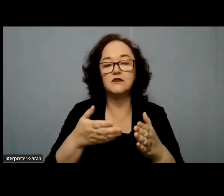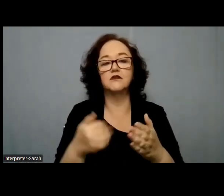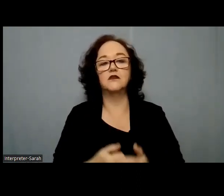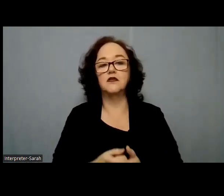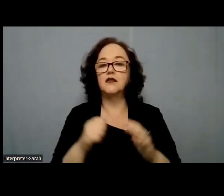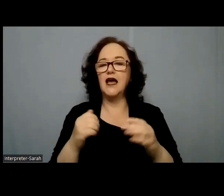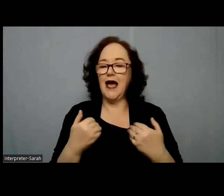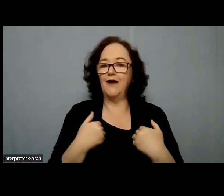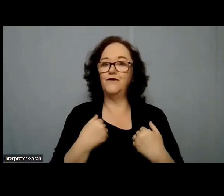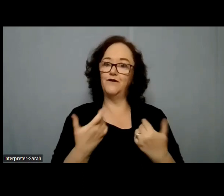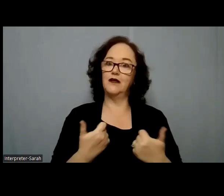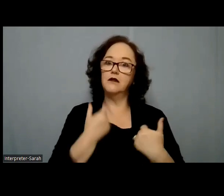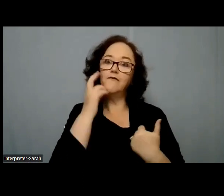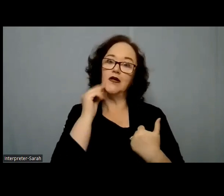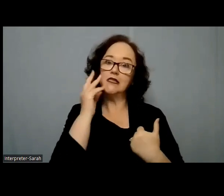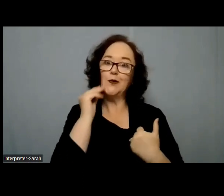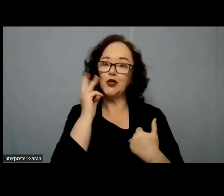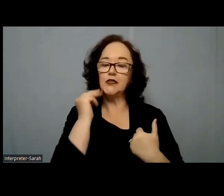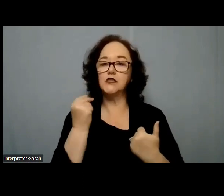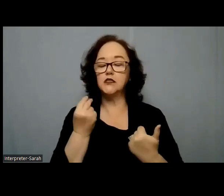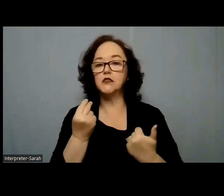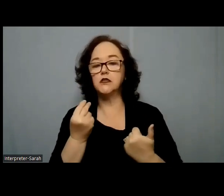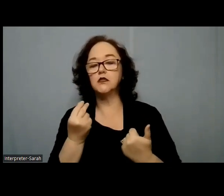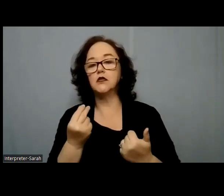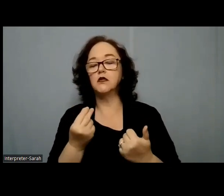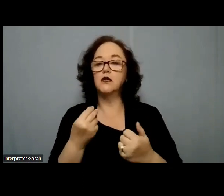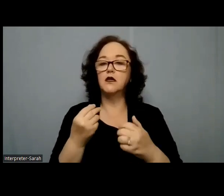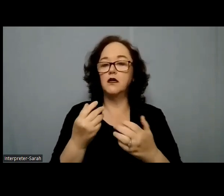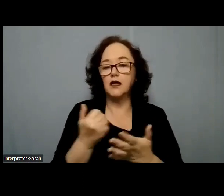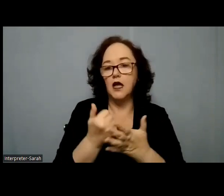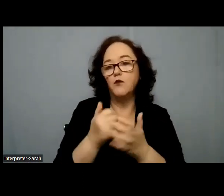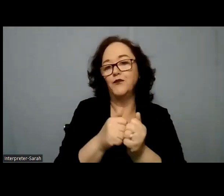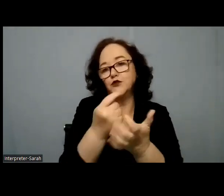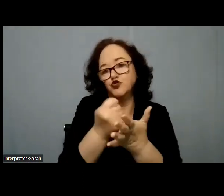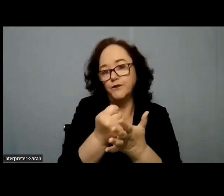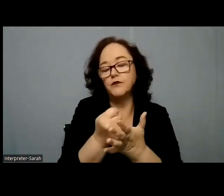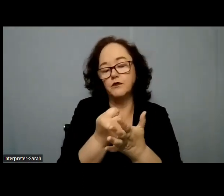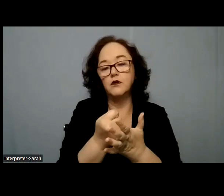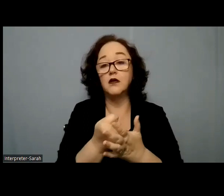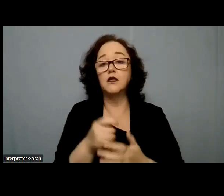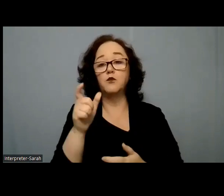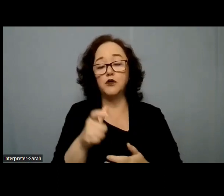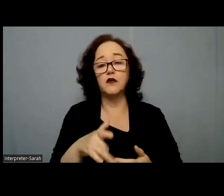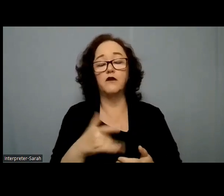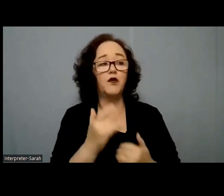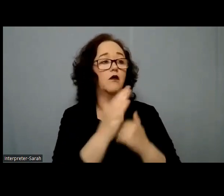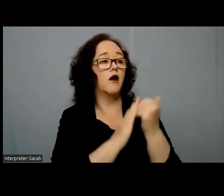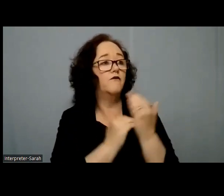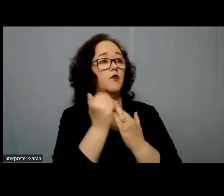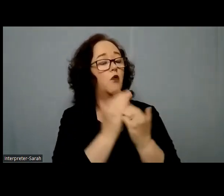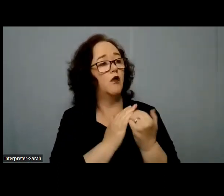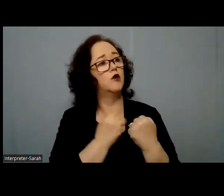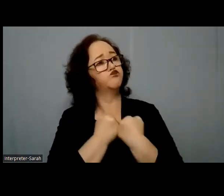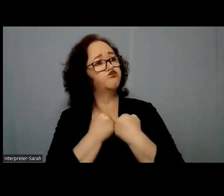experience and informed treatment for persons so that they feel comfortable that persons are walking alongside them in